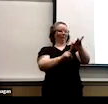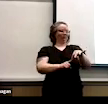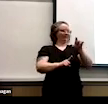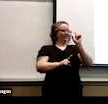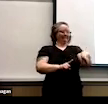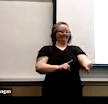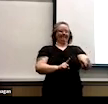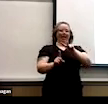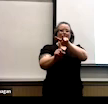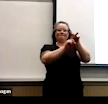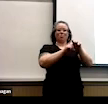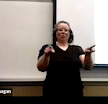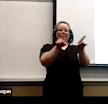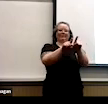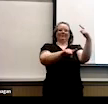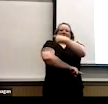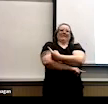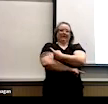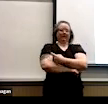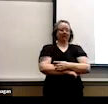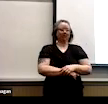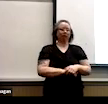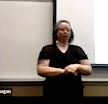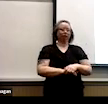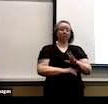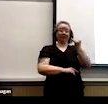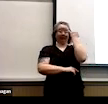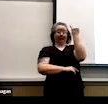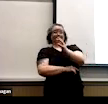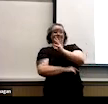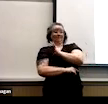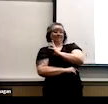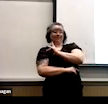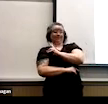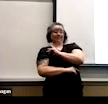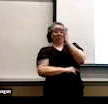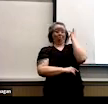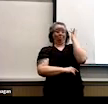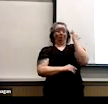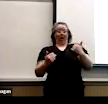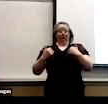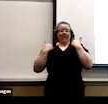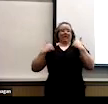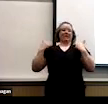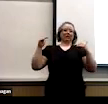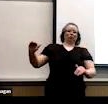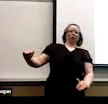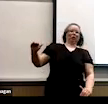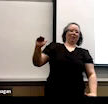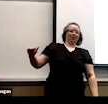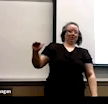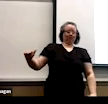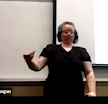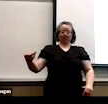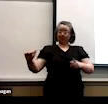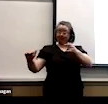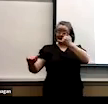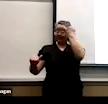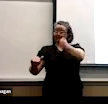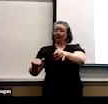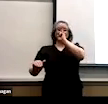adult care. You probably can't. And partly that's because of remuneration, right? So